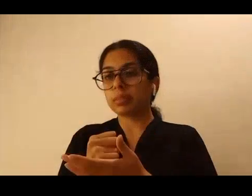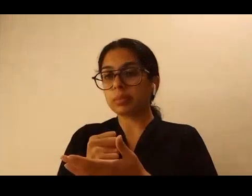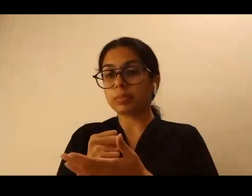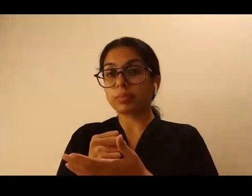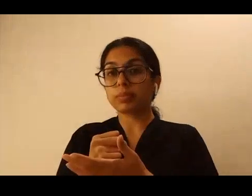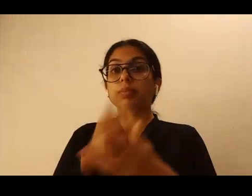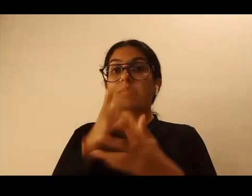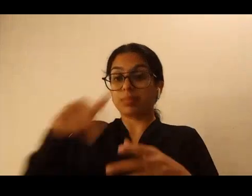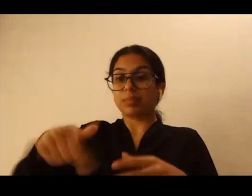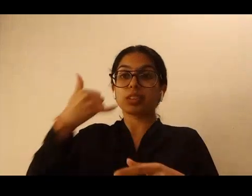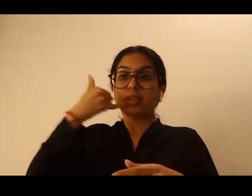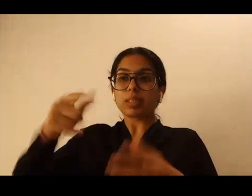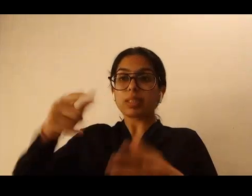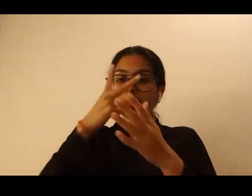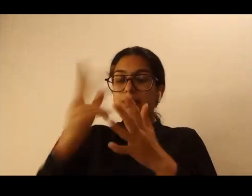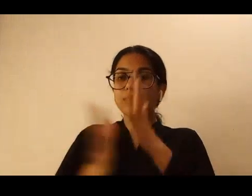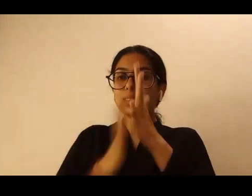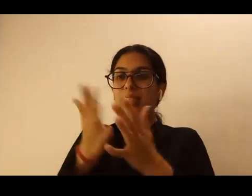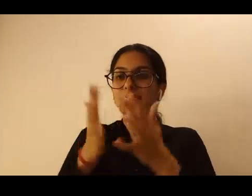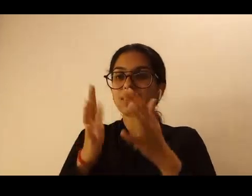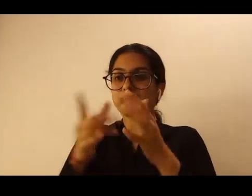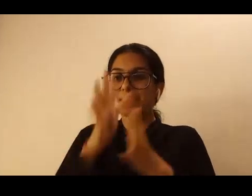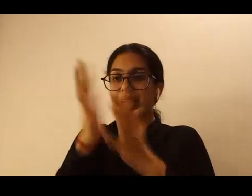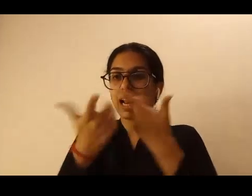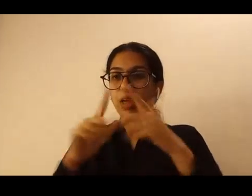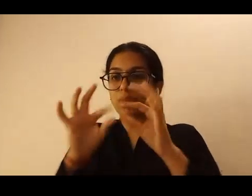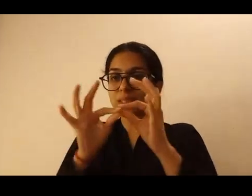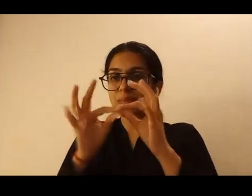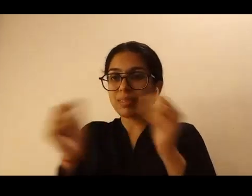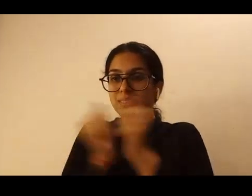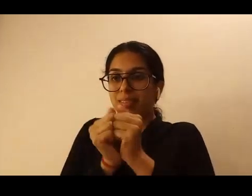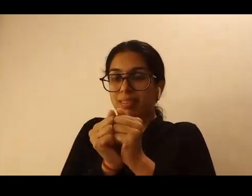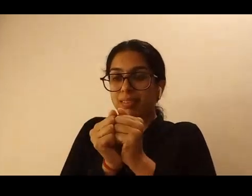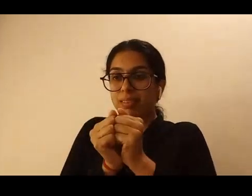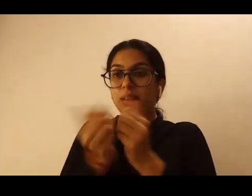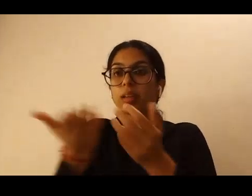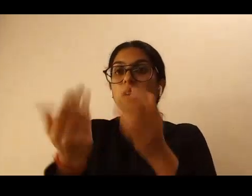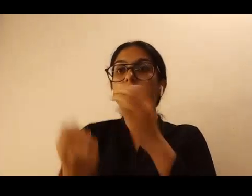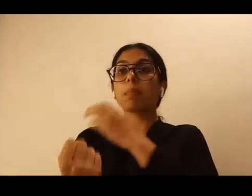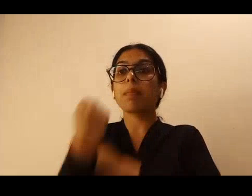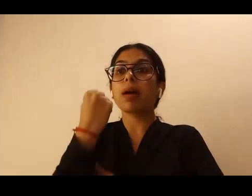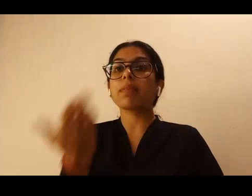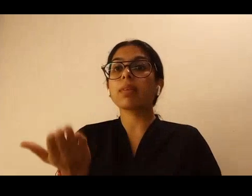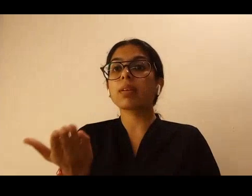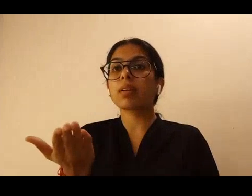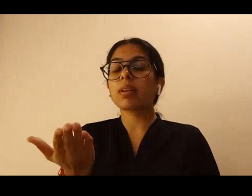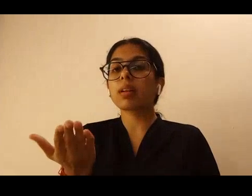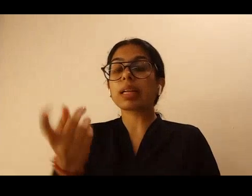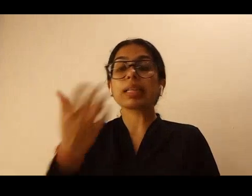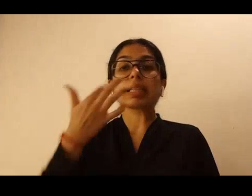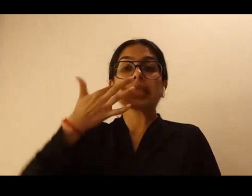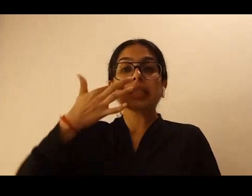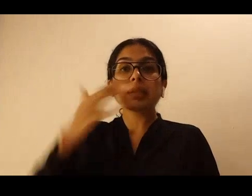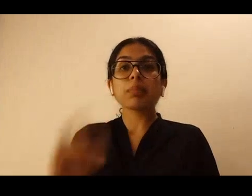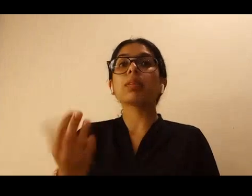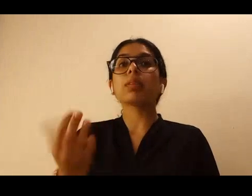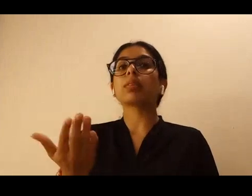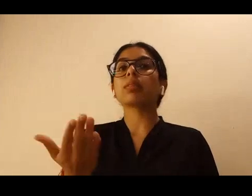right? It is very, very important that we are able to ensure that we have sign language interpreters.